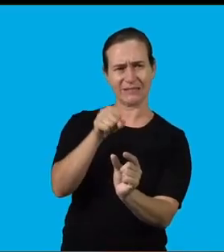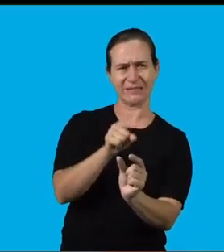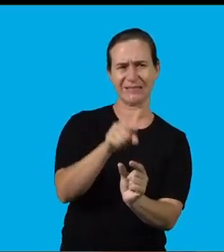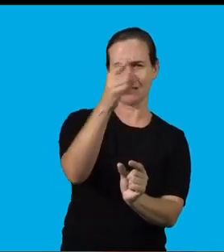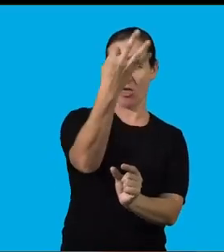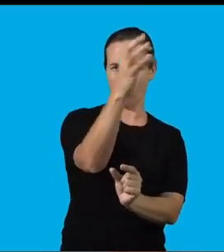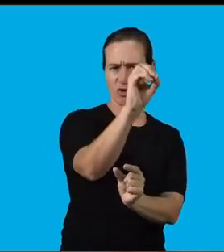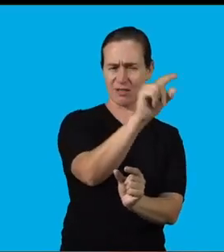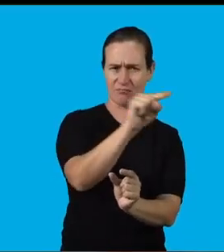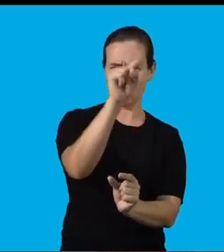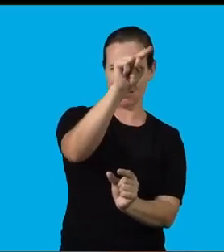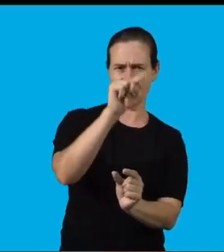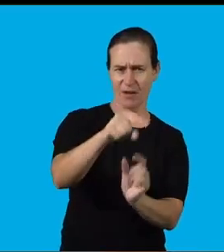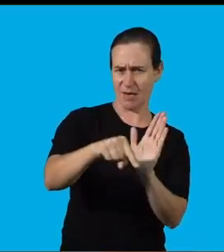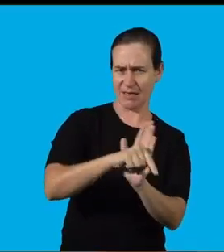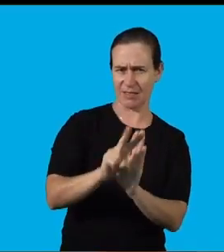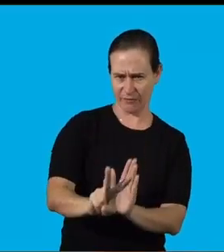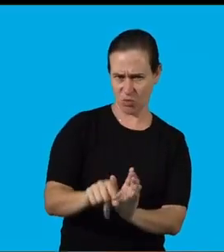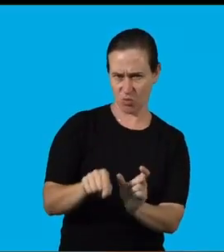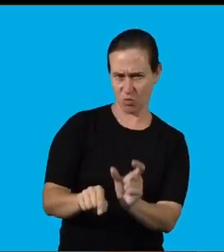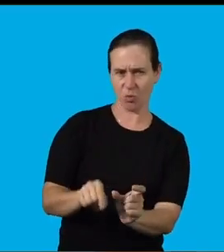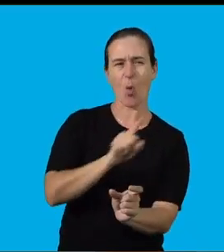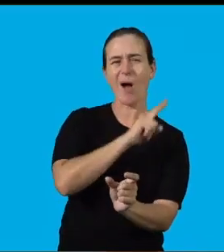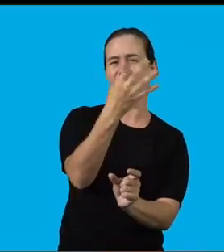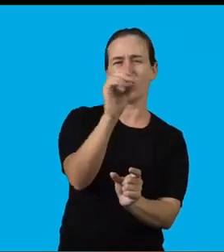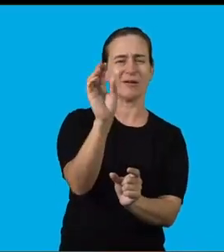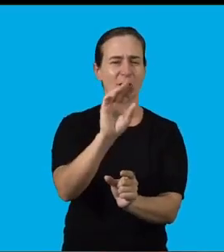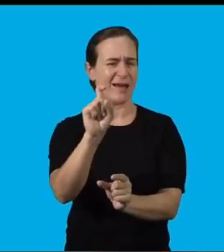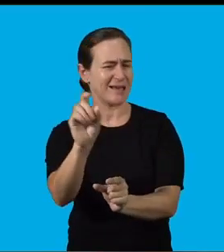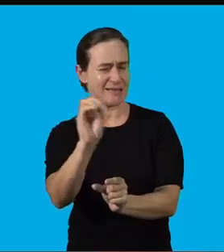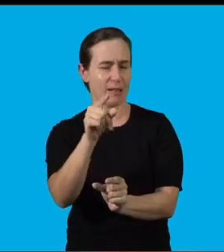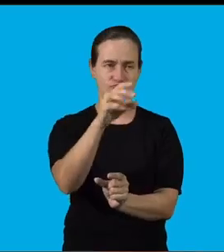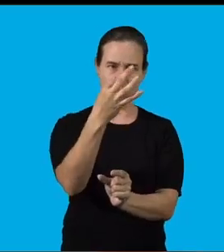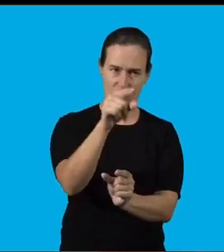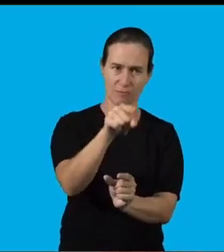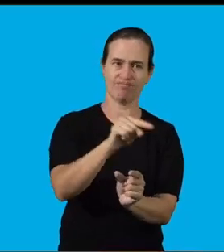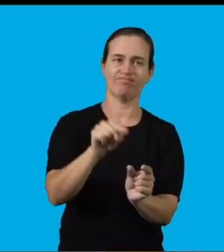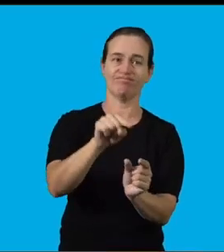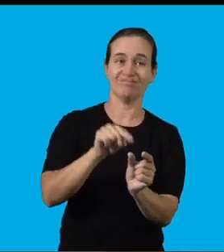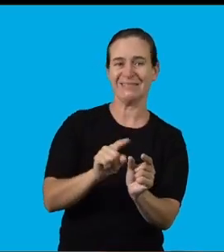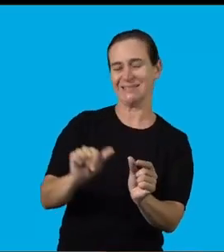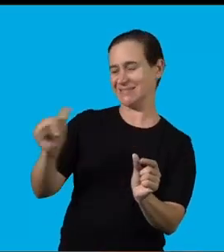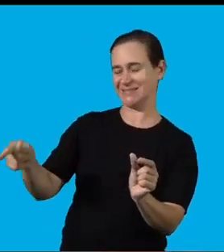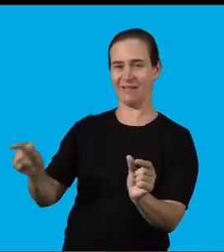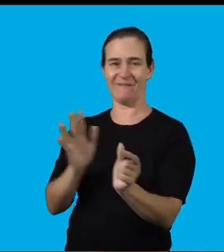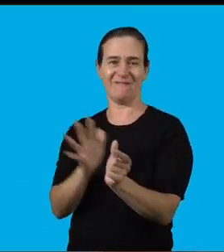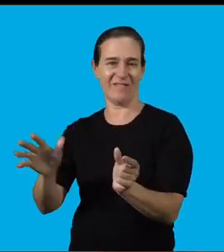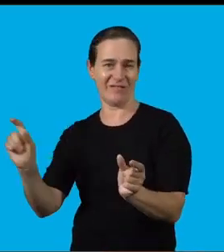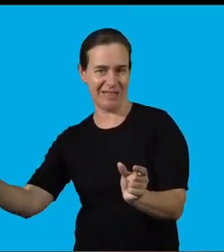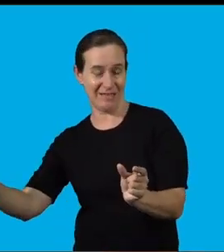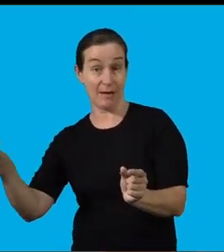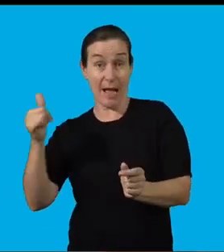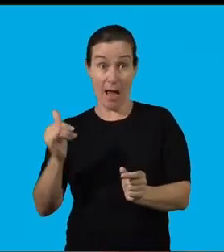divide by the constant in your first bracket. Positive 30 divided by minus 2 is negative 15. This is the term that gives